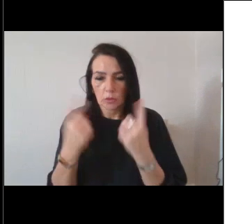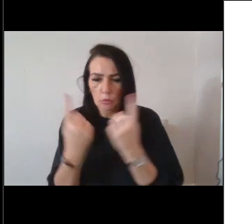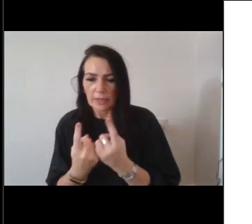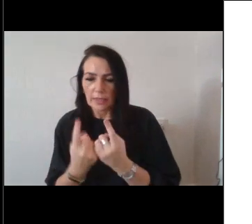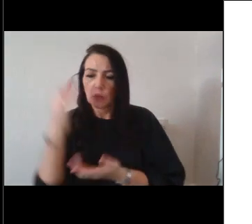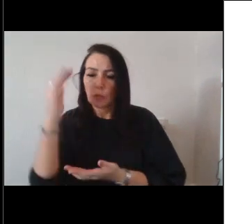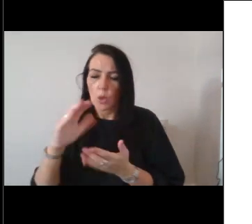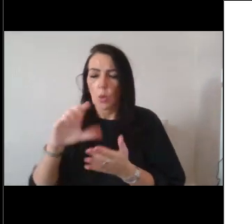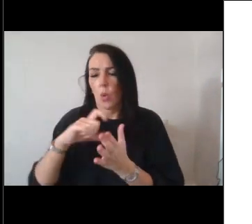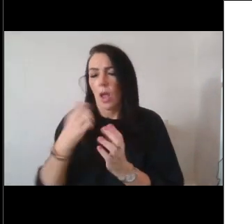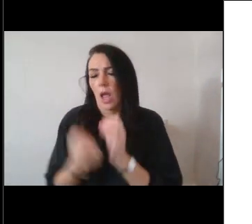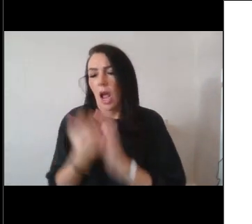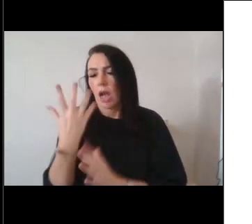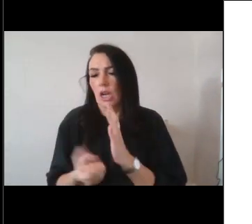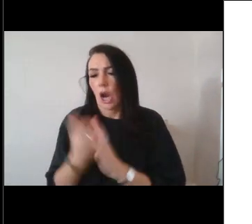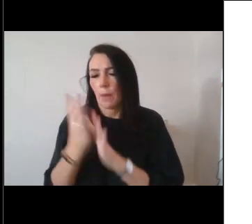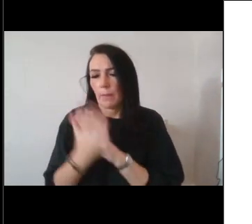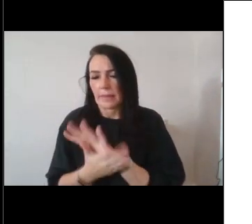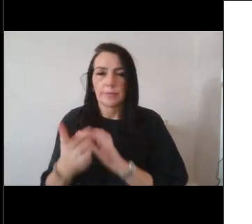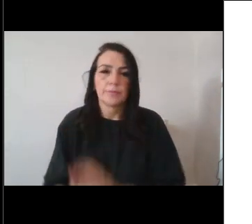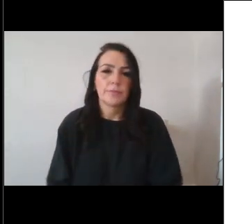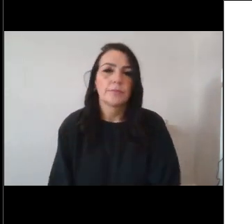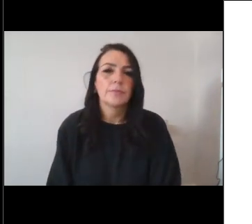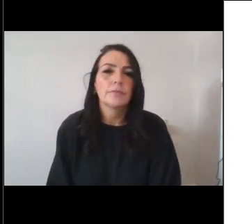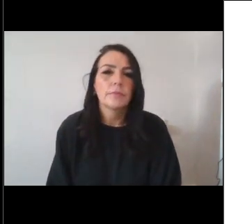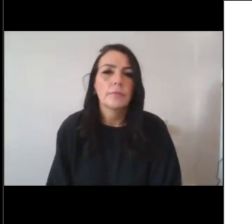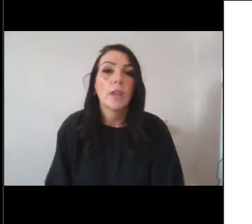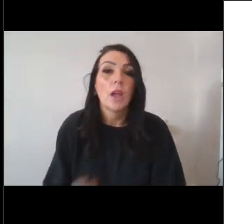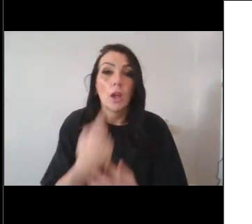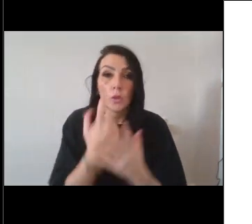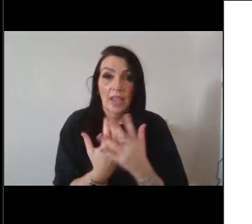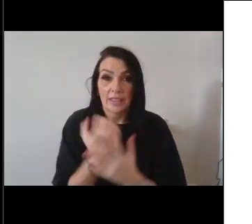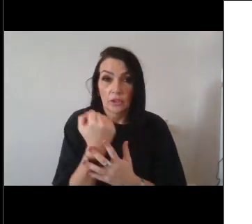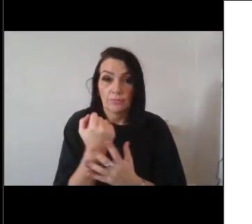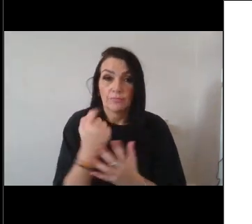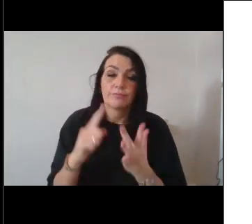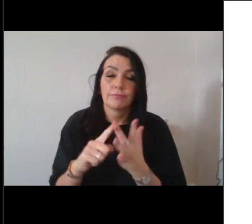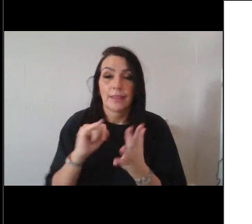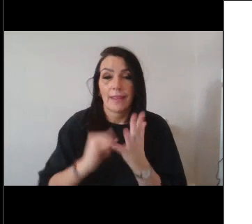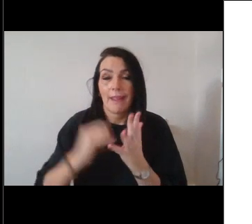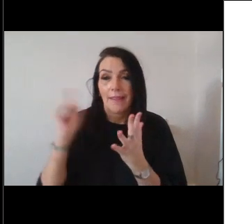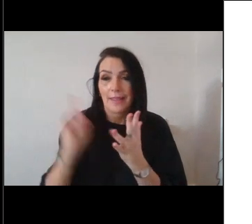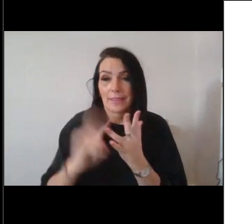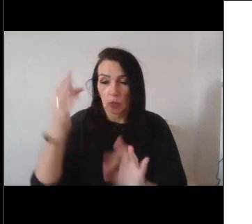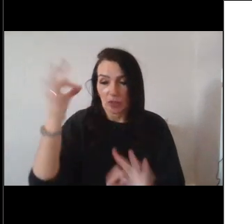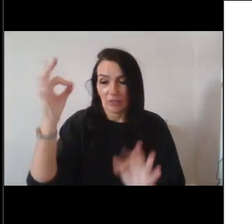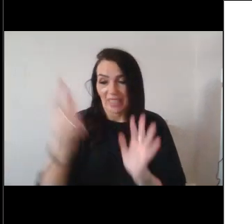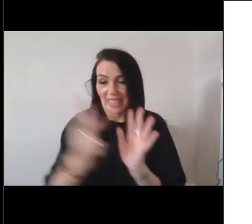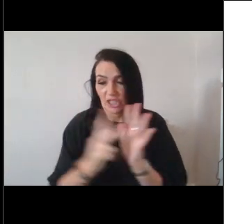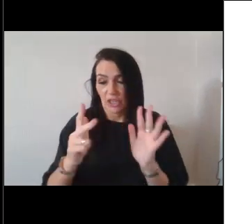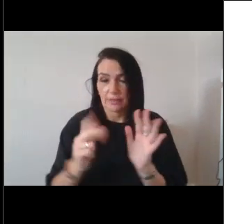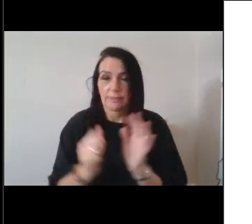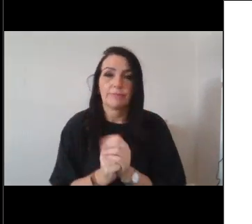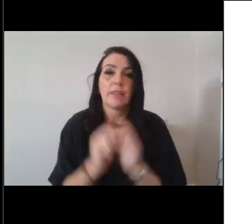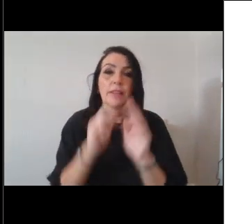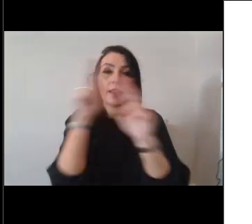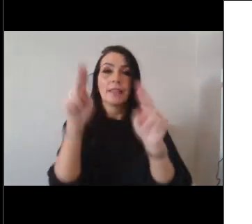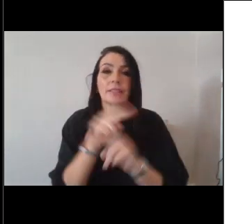footprints. You could also achieve and maintain ISO certification, so that stands for the